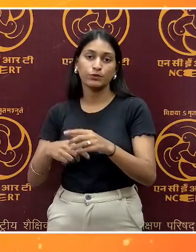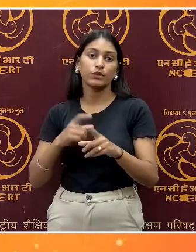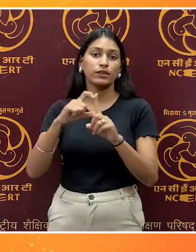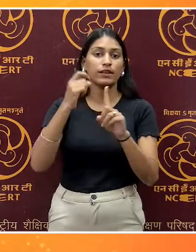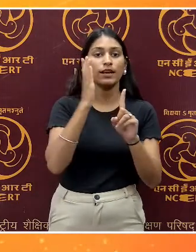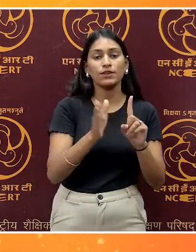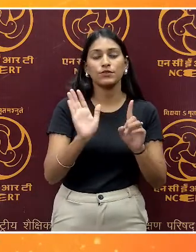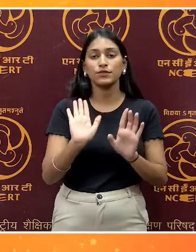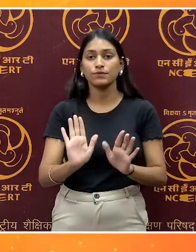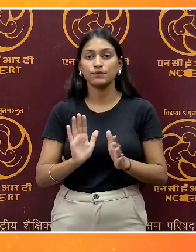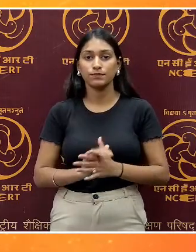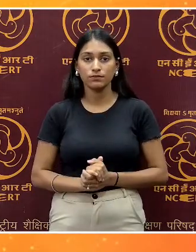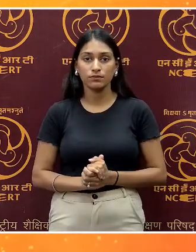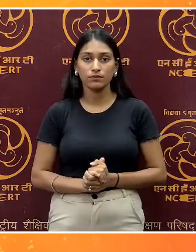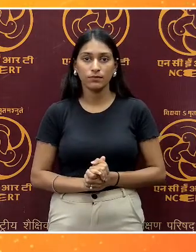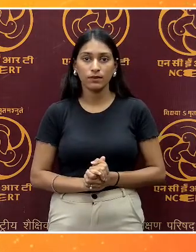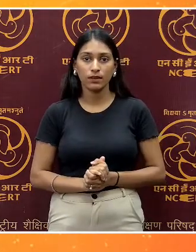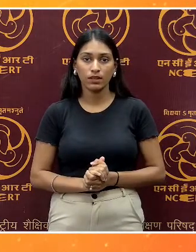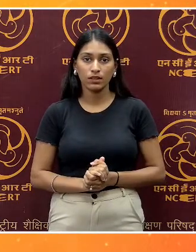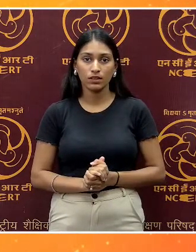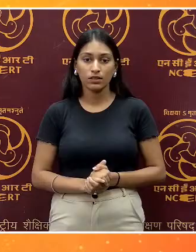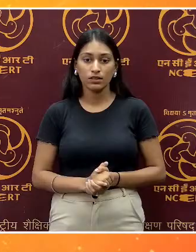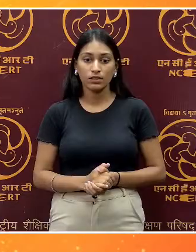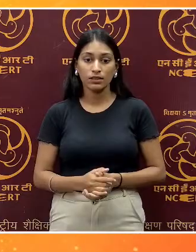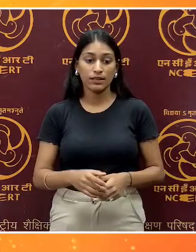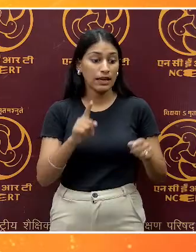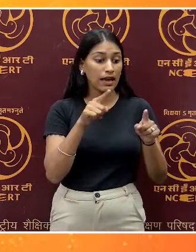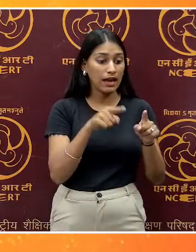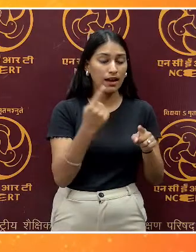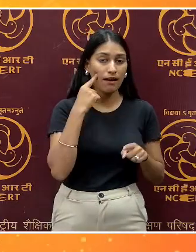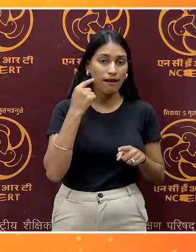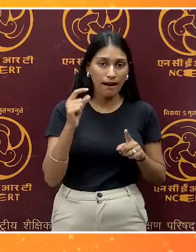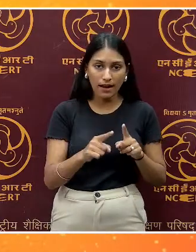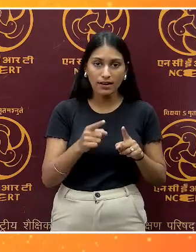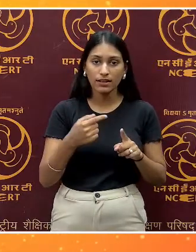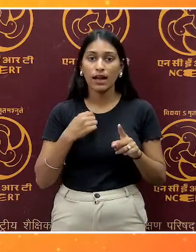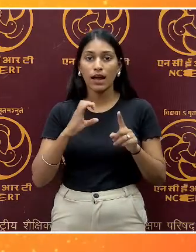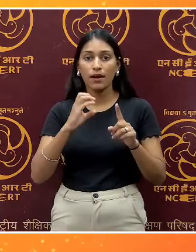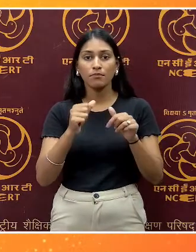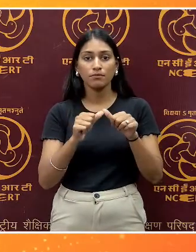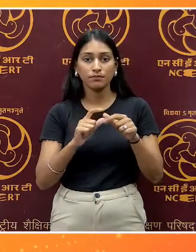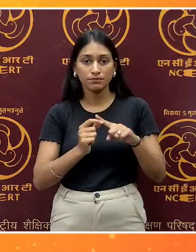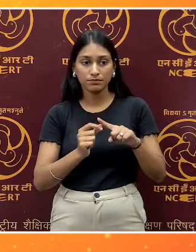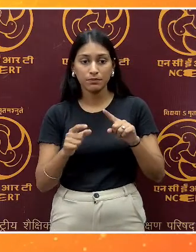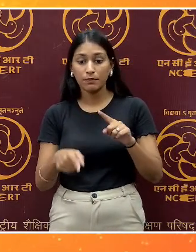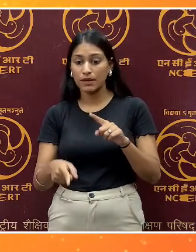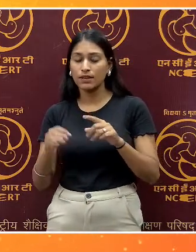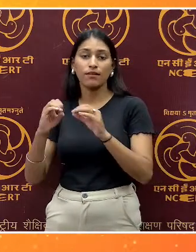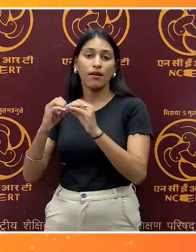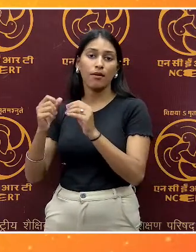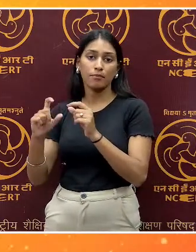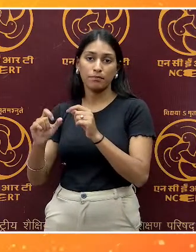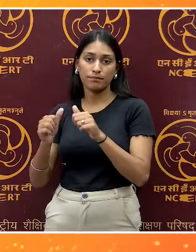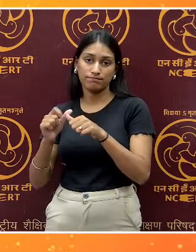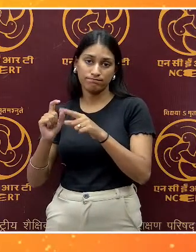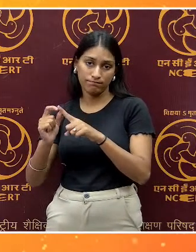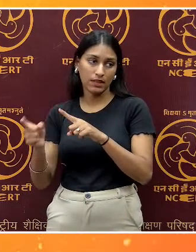allotted special symbols I cap, j cap, k cap. The symbols are here on